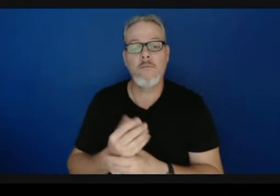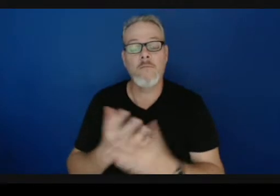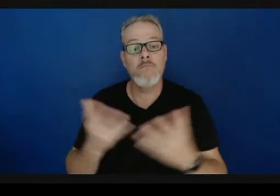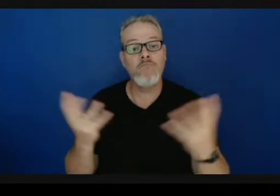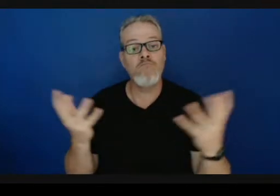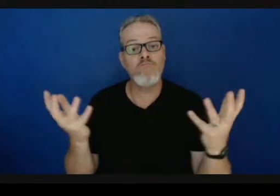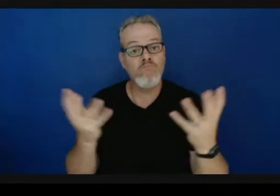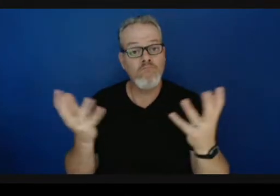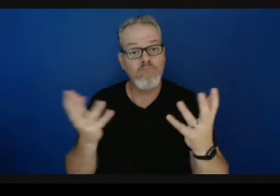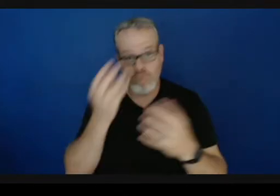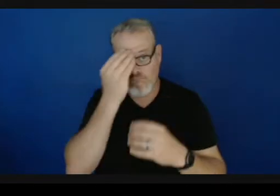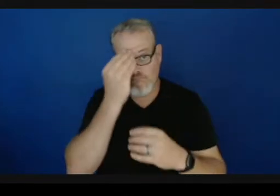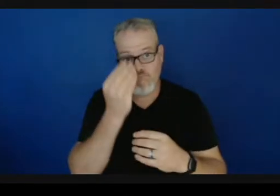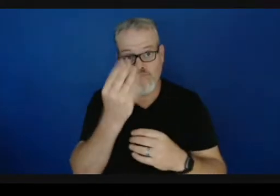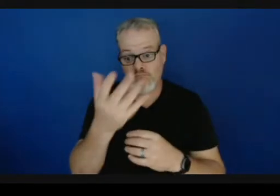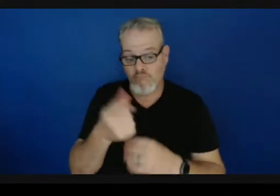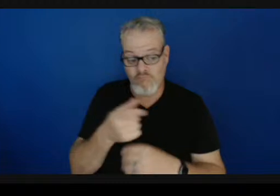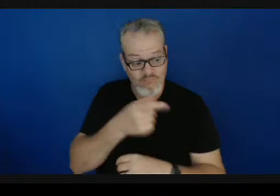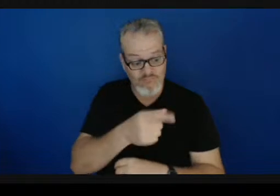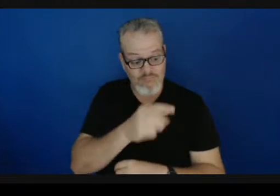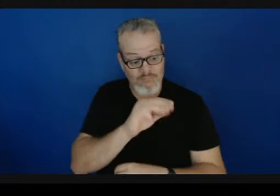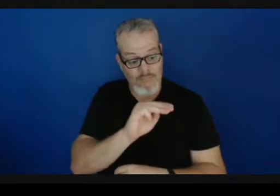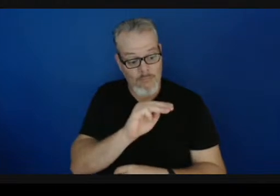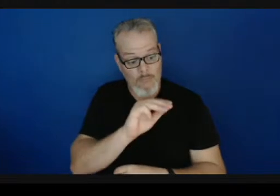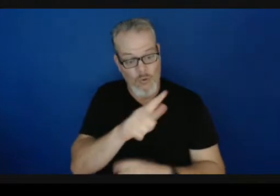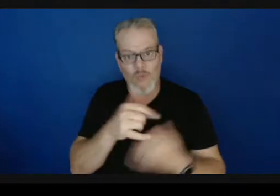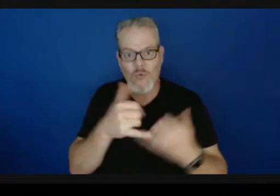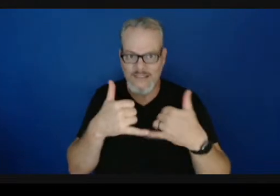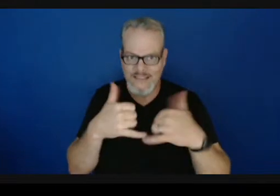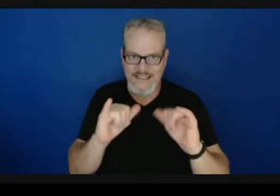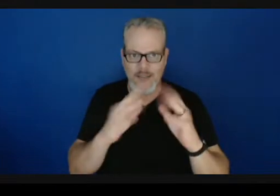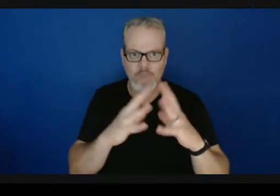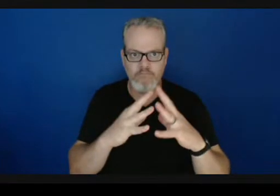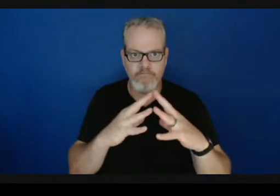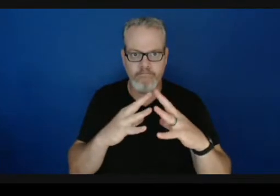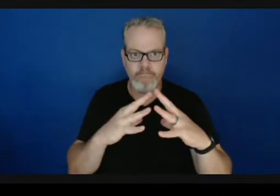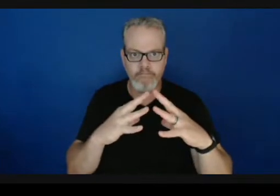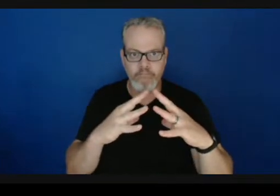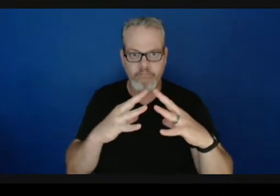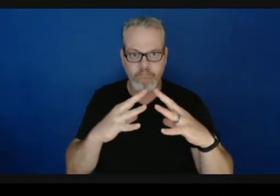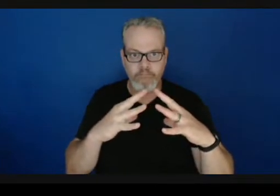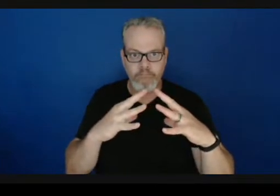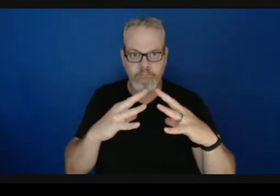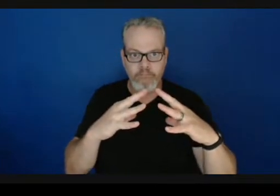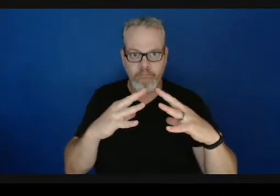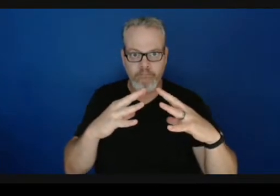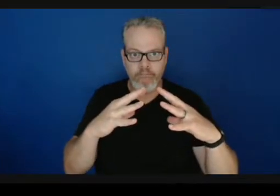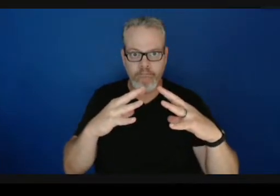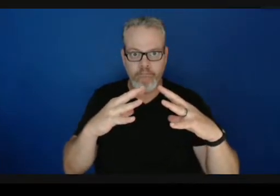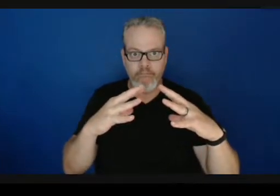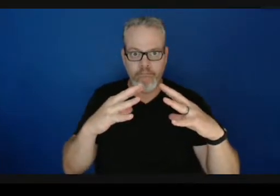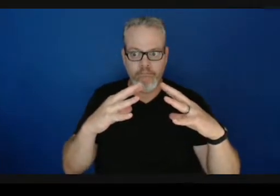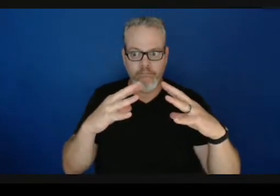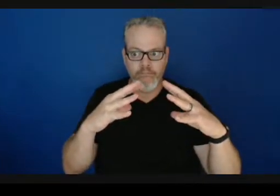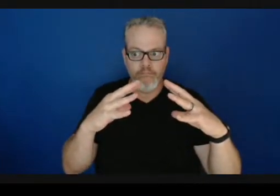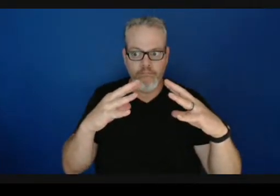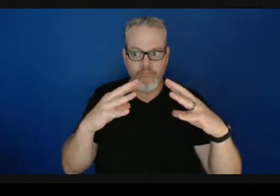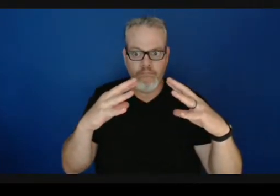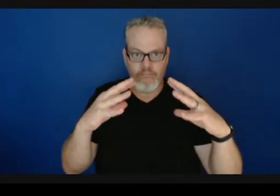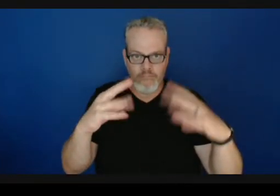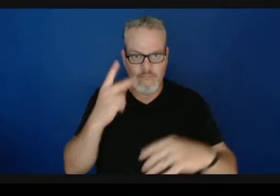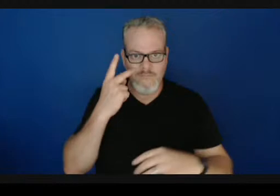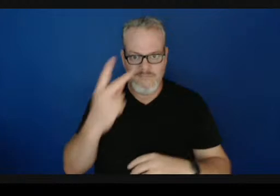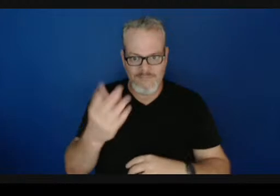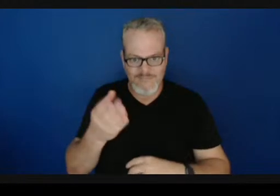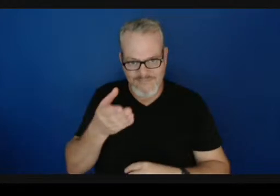Mauna Loa is still also continuing to rise in its upward component, as seen as a summit GPS station.